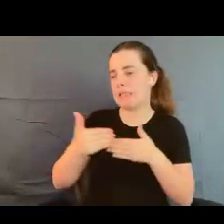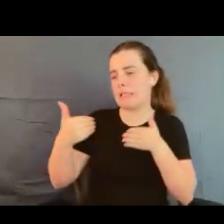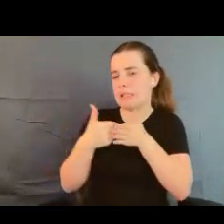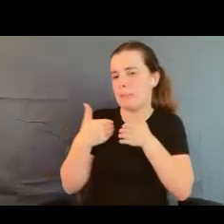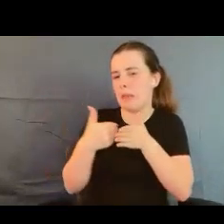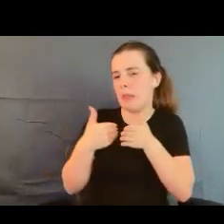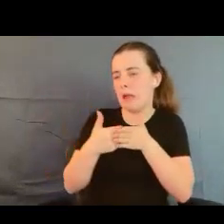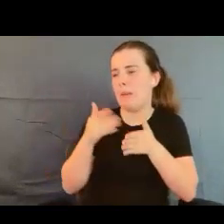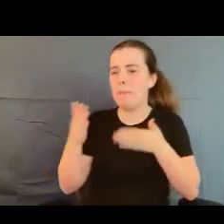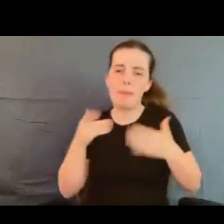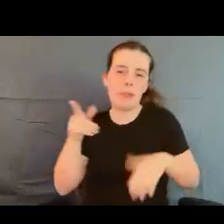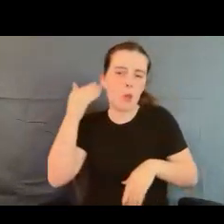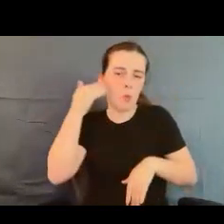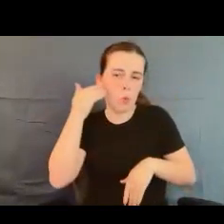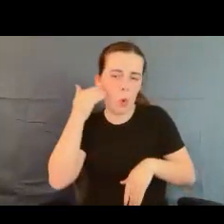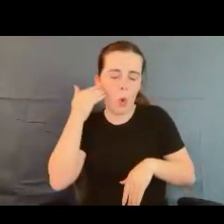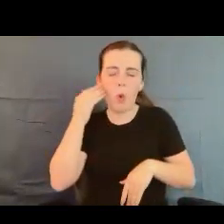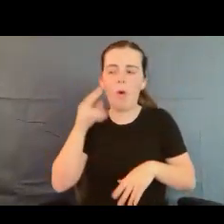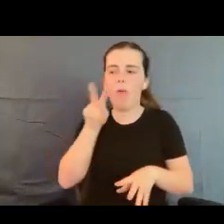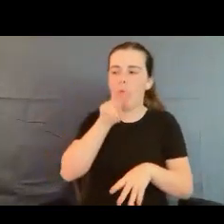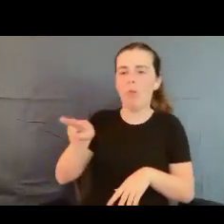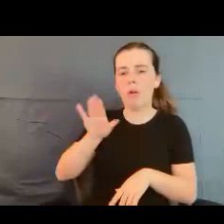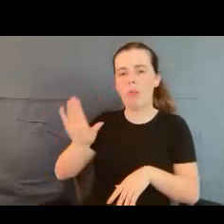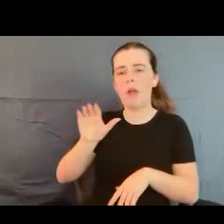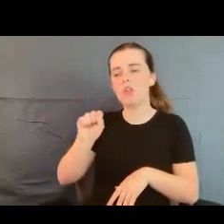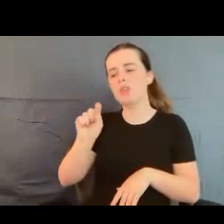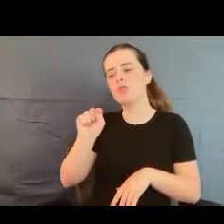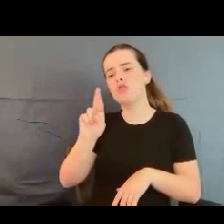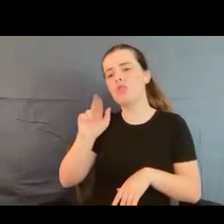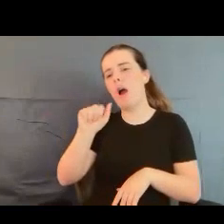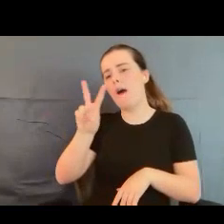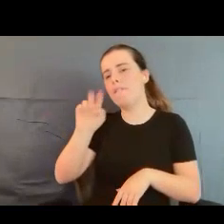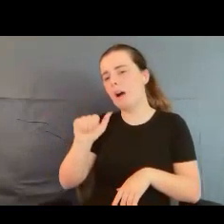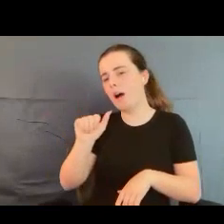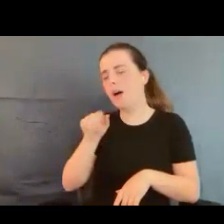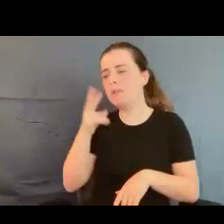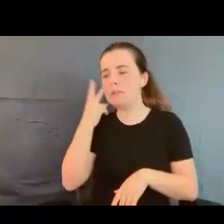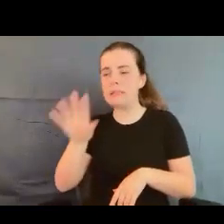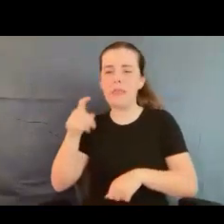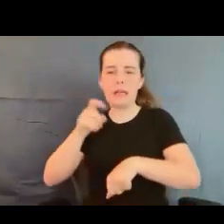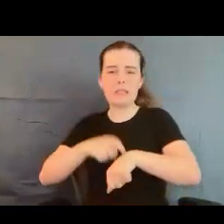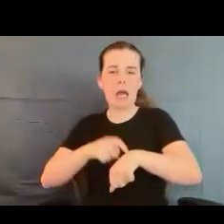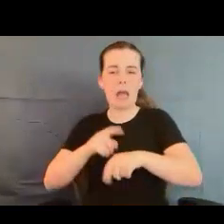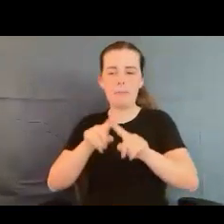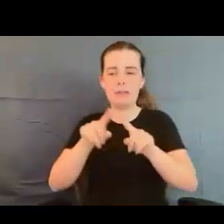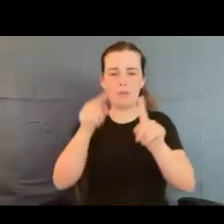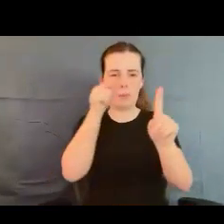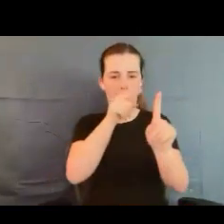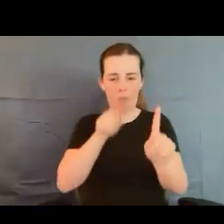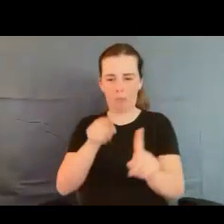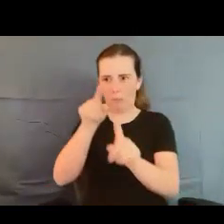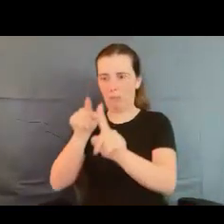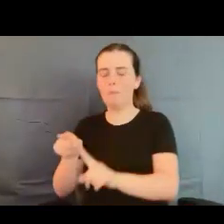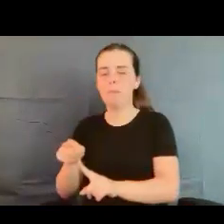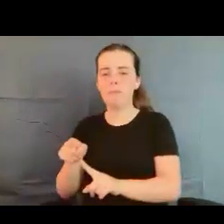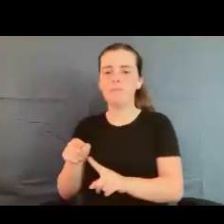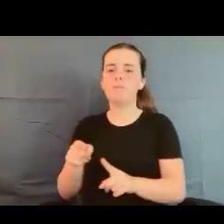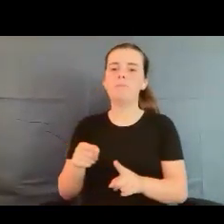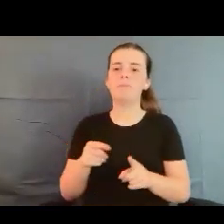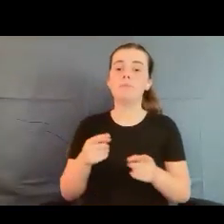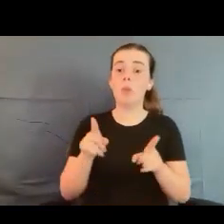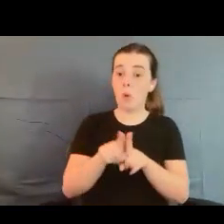before and look at their Strava and see where they were at different points. That's a really helpful way to get idea of pacing. Another great way is if you're like you said, a